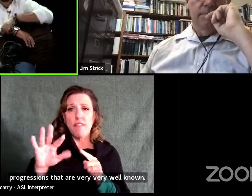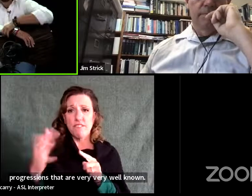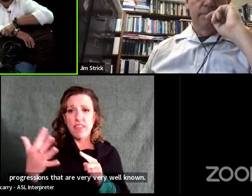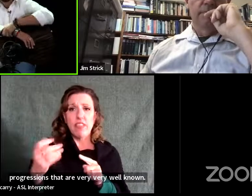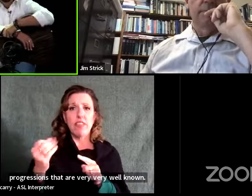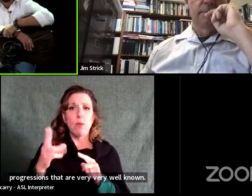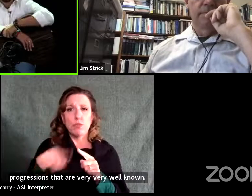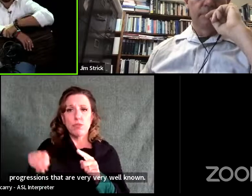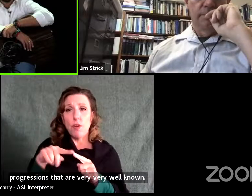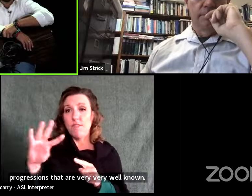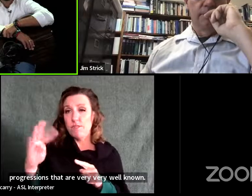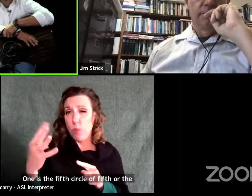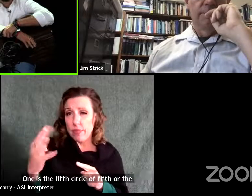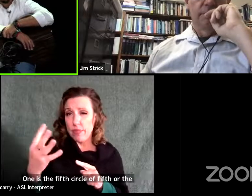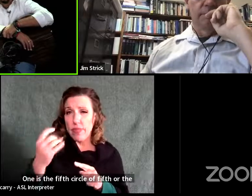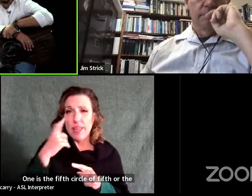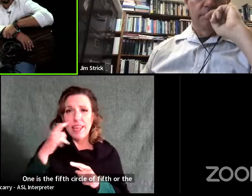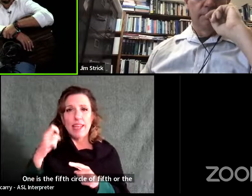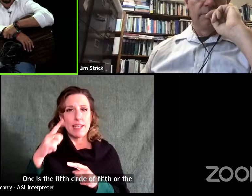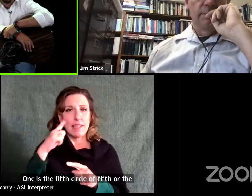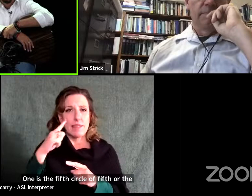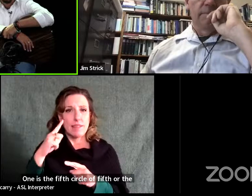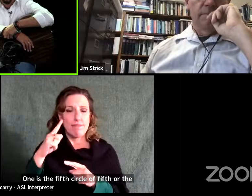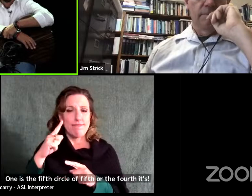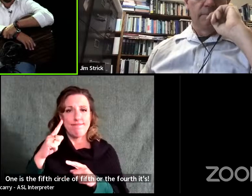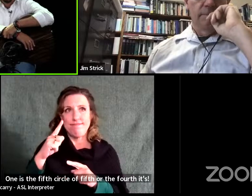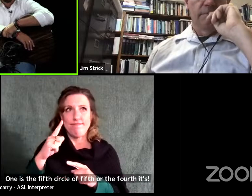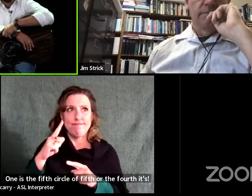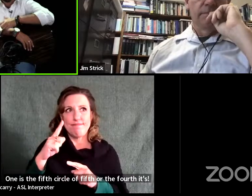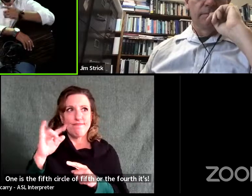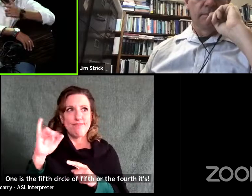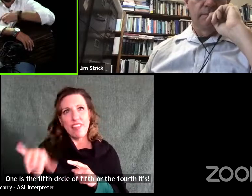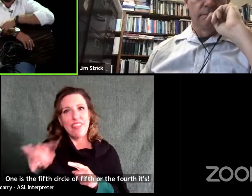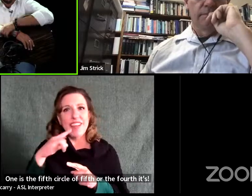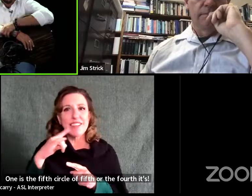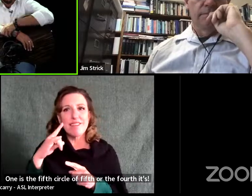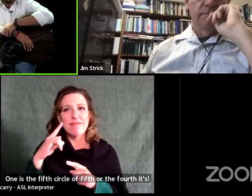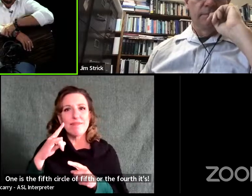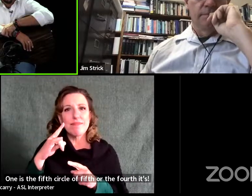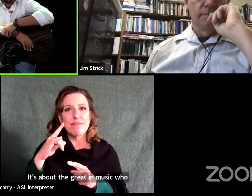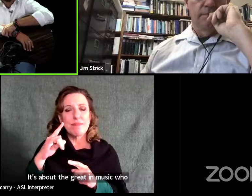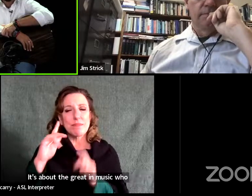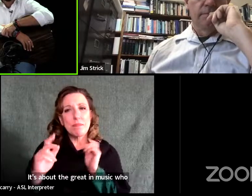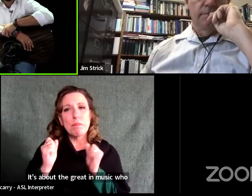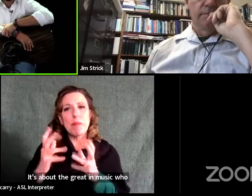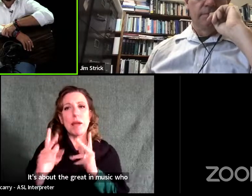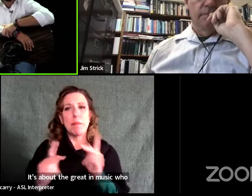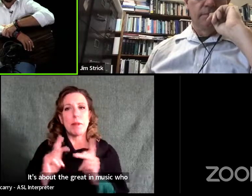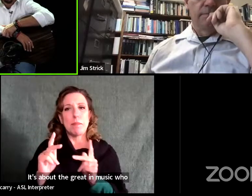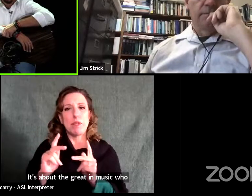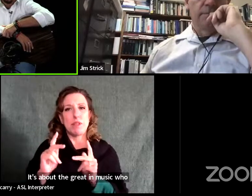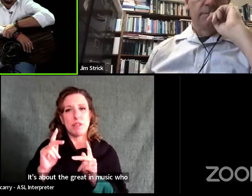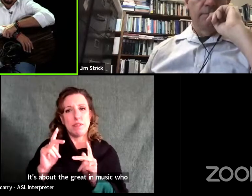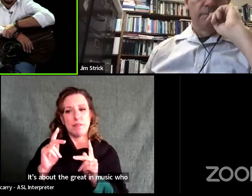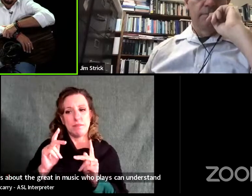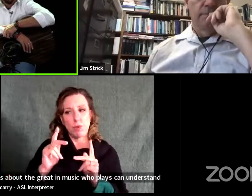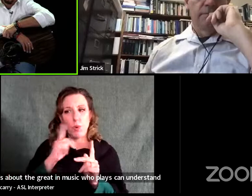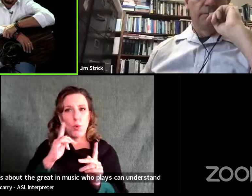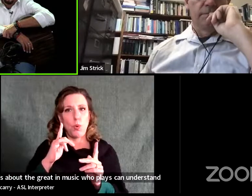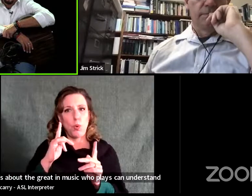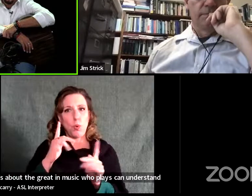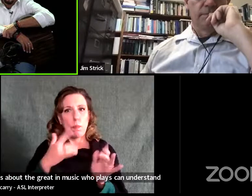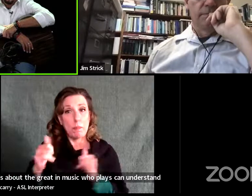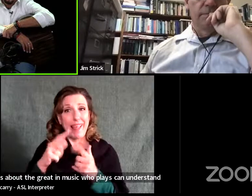fourth. It's about the greats in music. Who plays can understand easily.